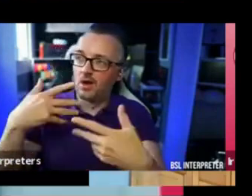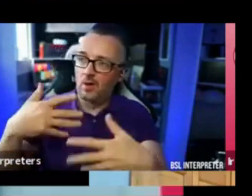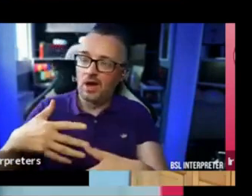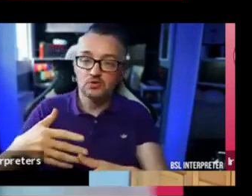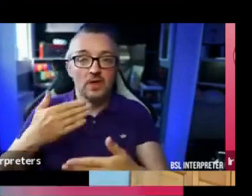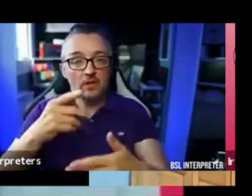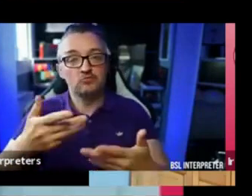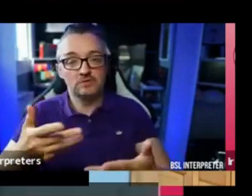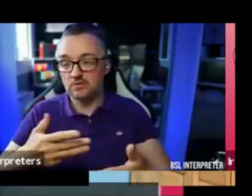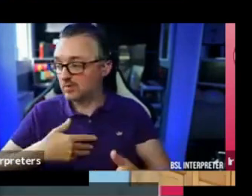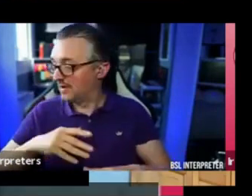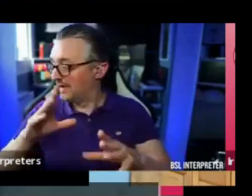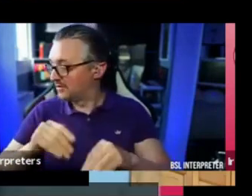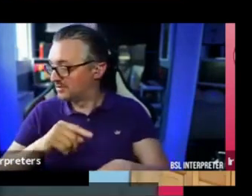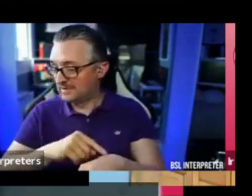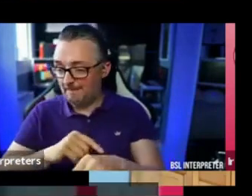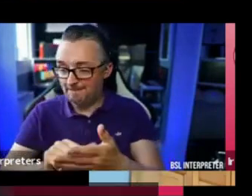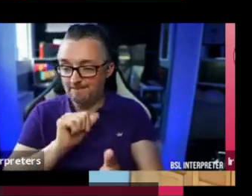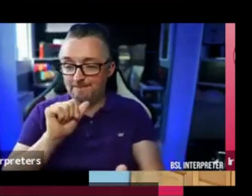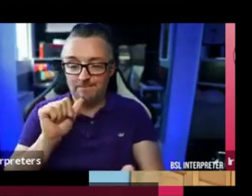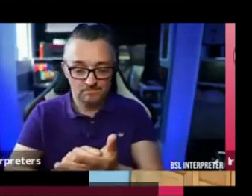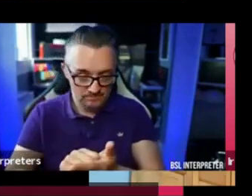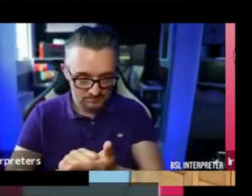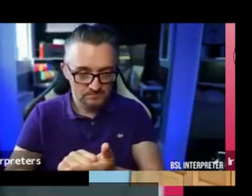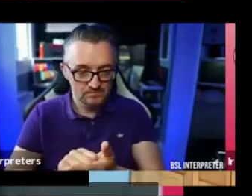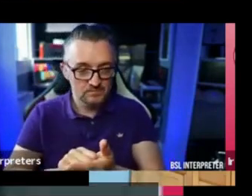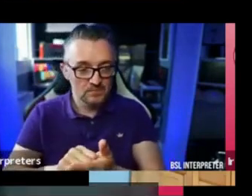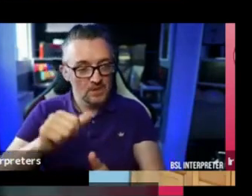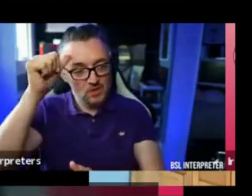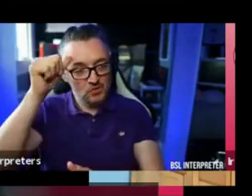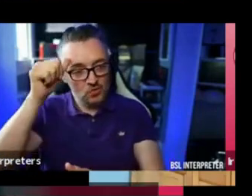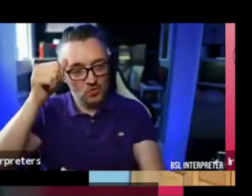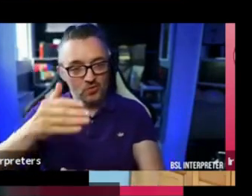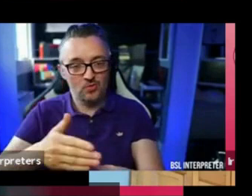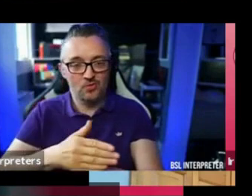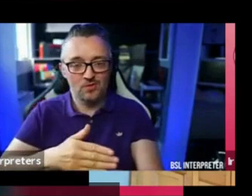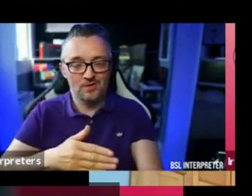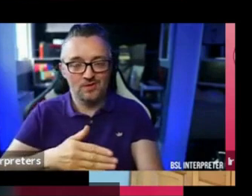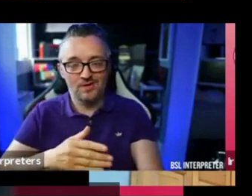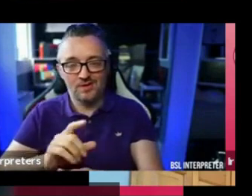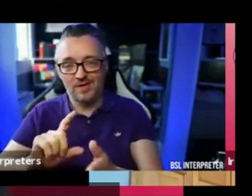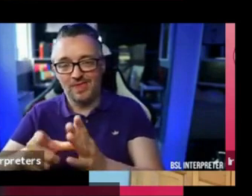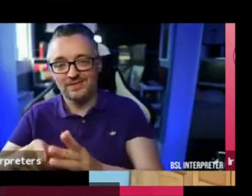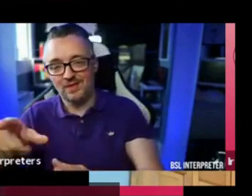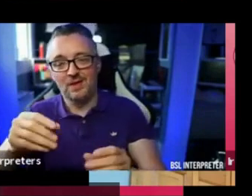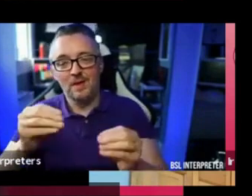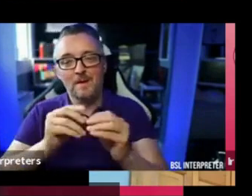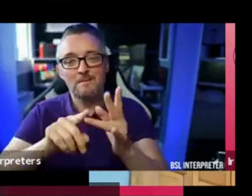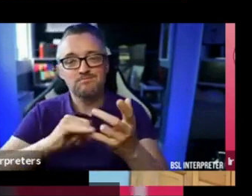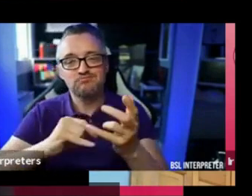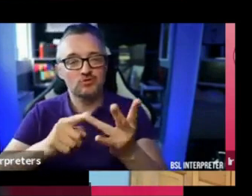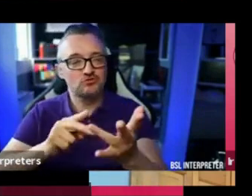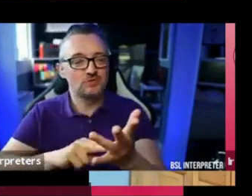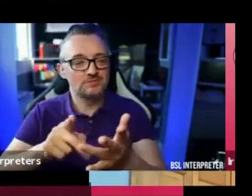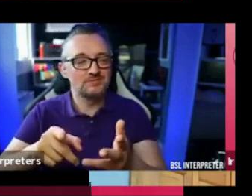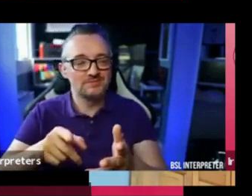So thank you all. Today we've finished just about on time, and I know it's a lot earlier in the day in Boston,